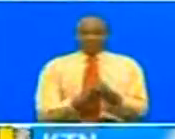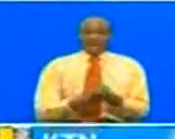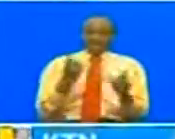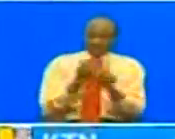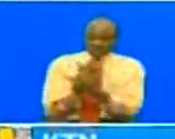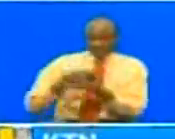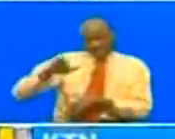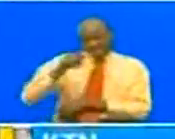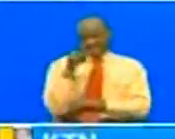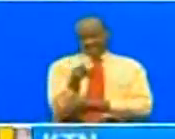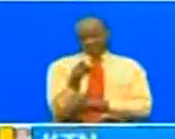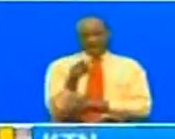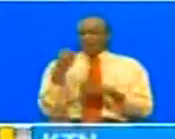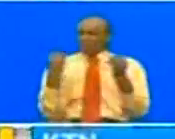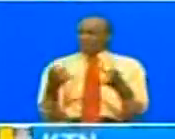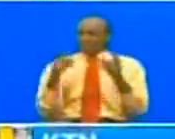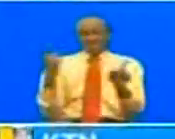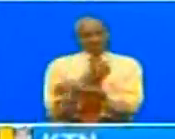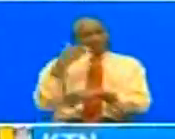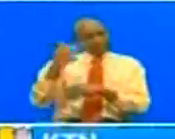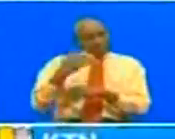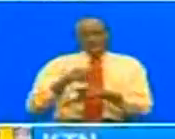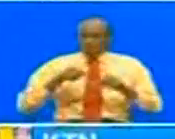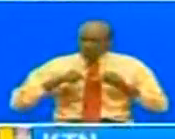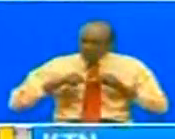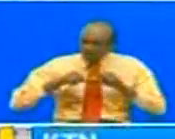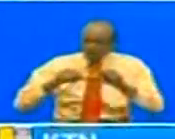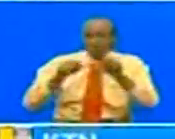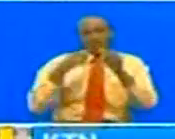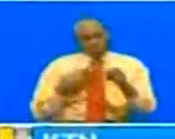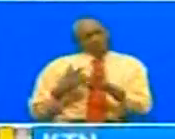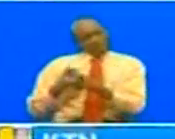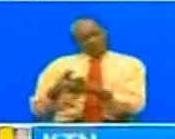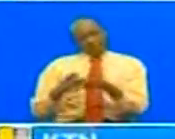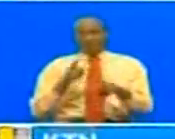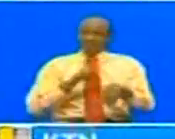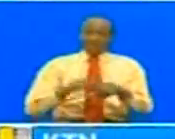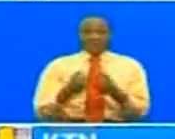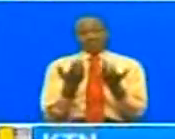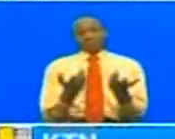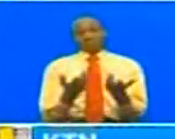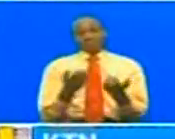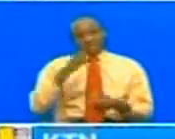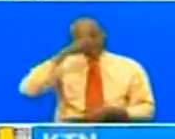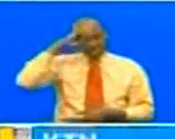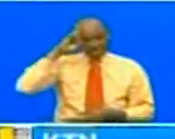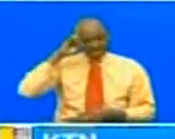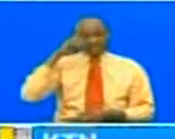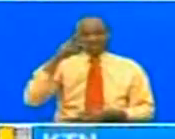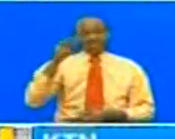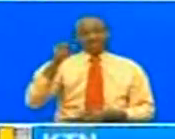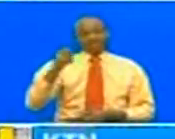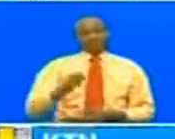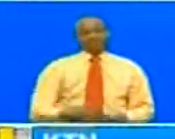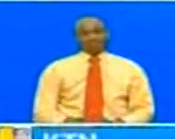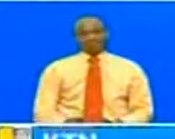Todonyang, Kapedo, and many other border areas continue to flare up at will. Edith Kimani, KTN.